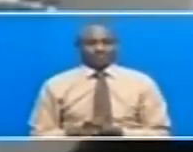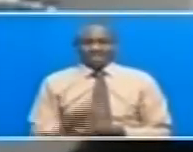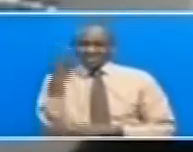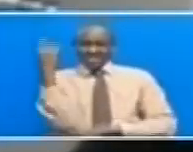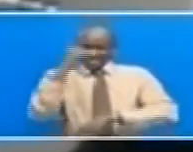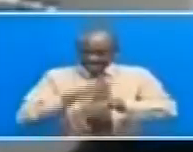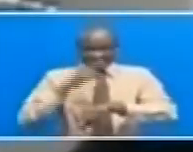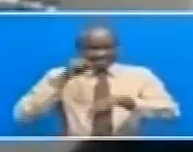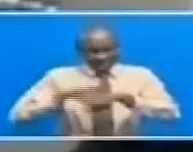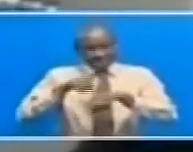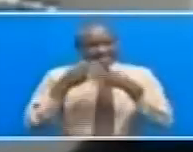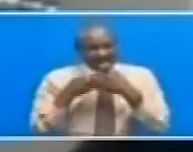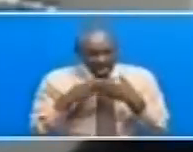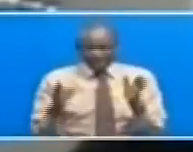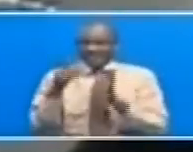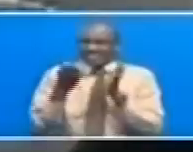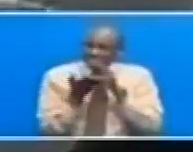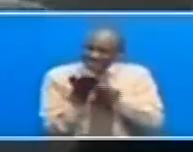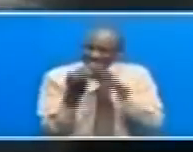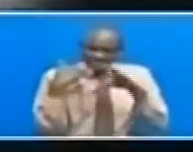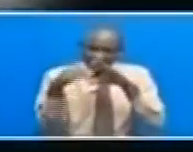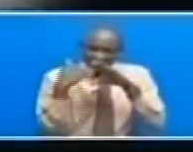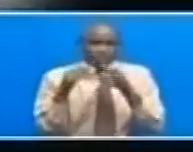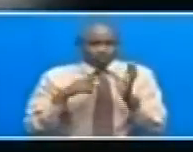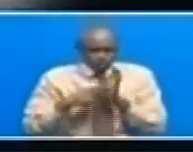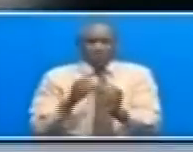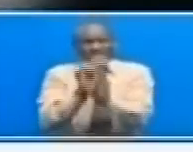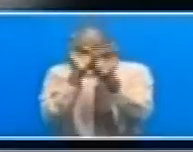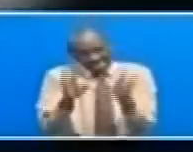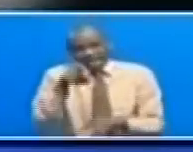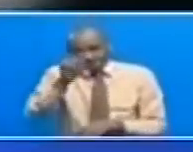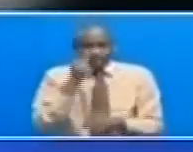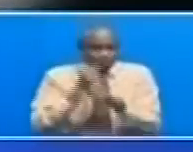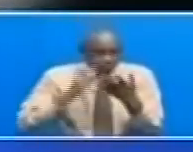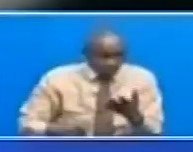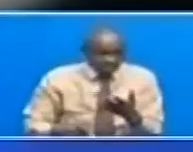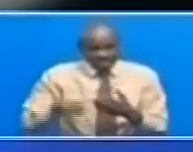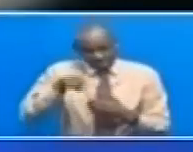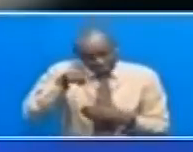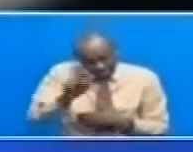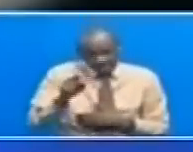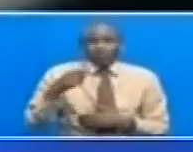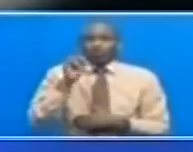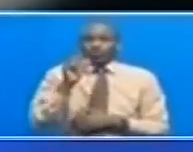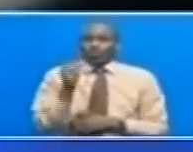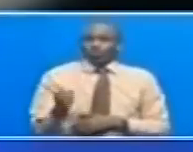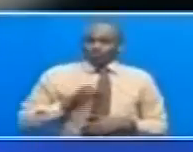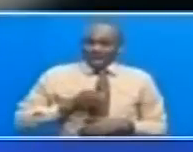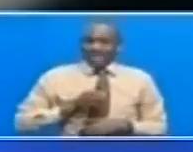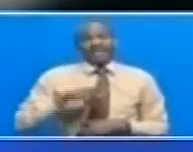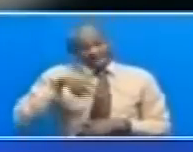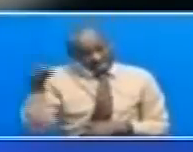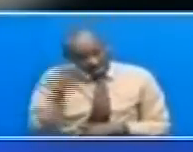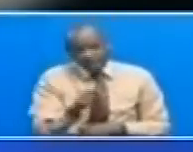3 days since the publication of this video implicating Mugo Wawairimu in a scam of allegedly sedating a woman who had gone